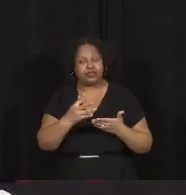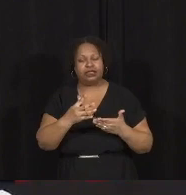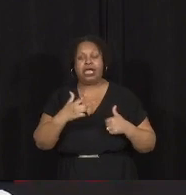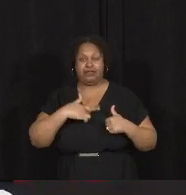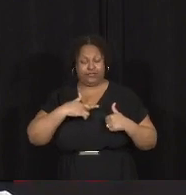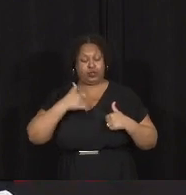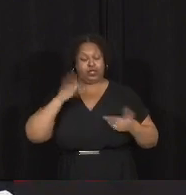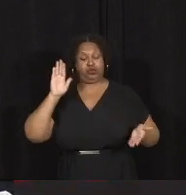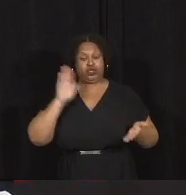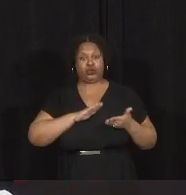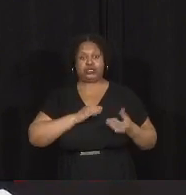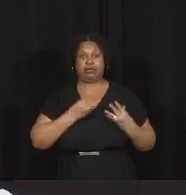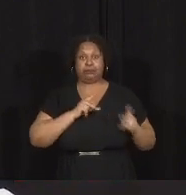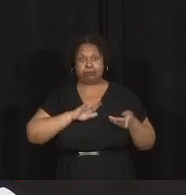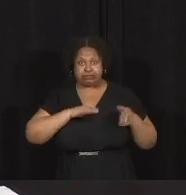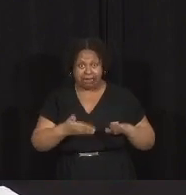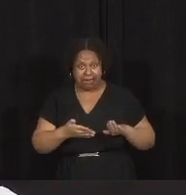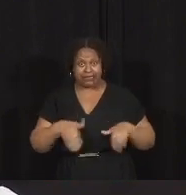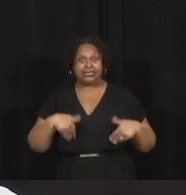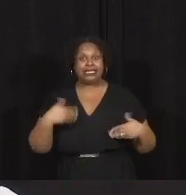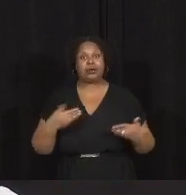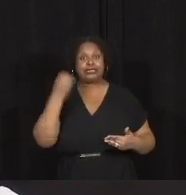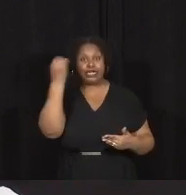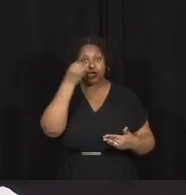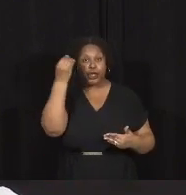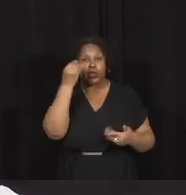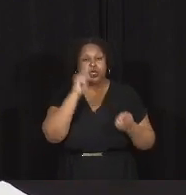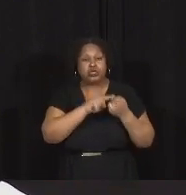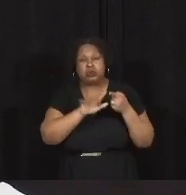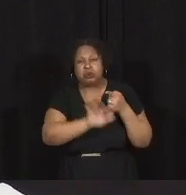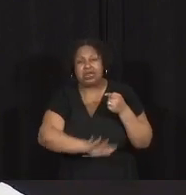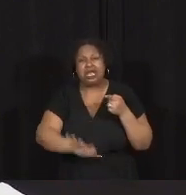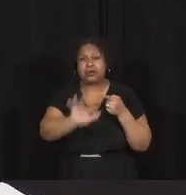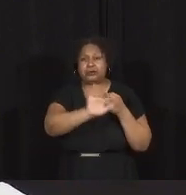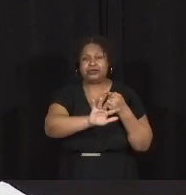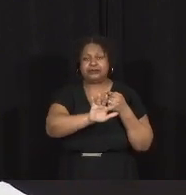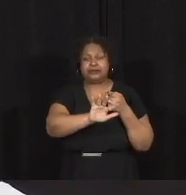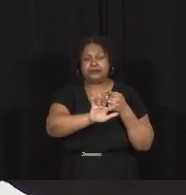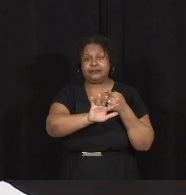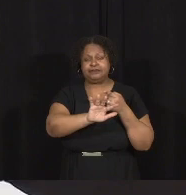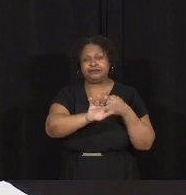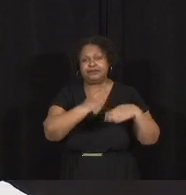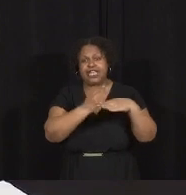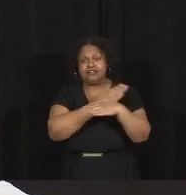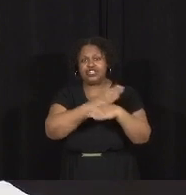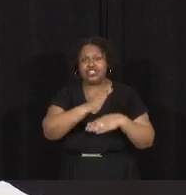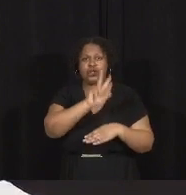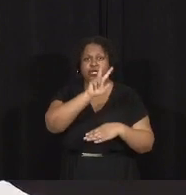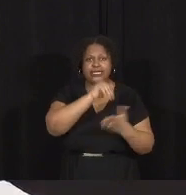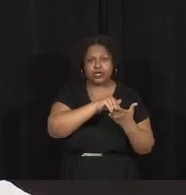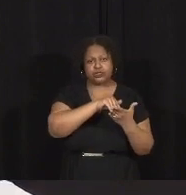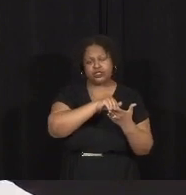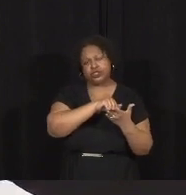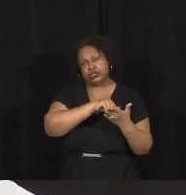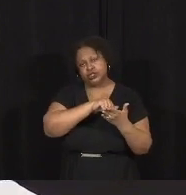in Ontario to somewhere between 3,000 and